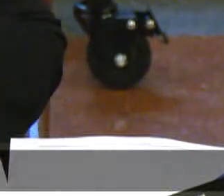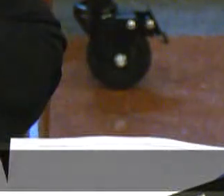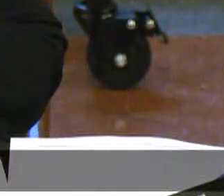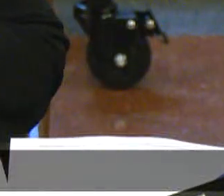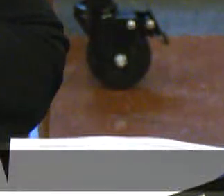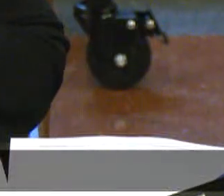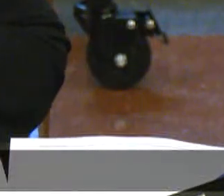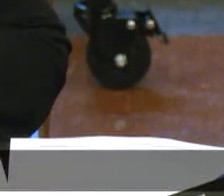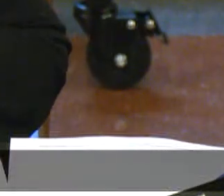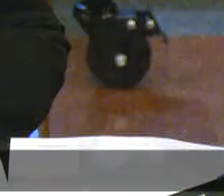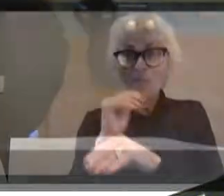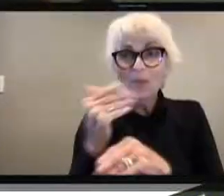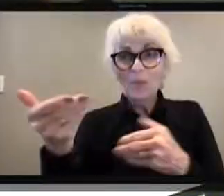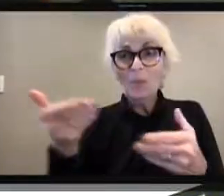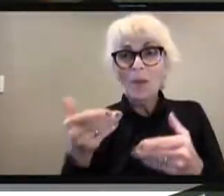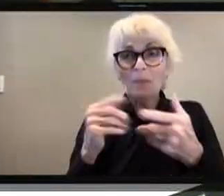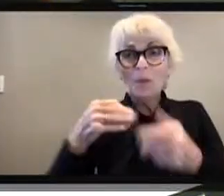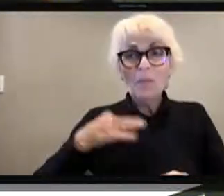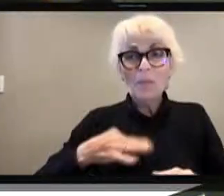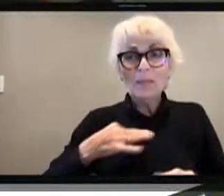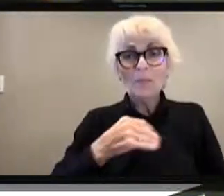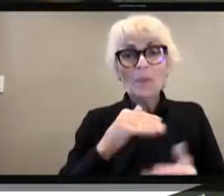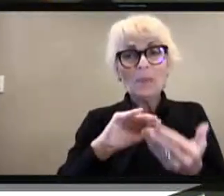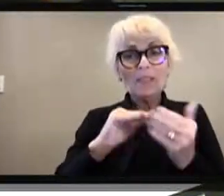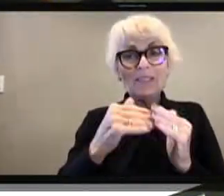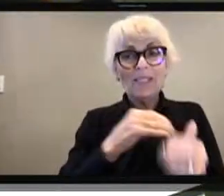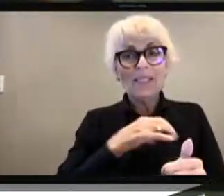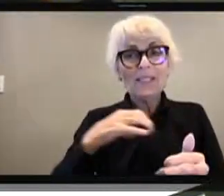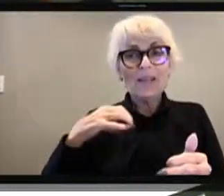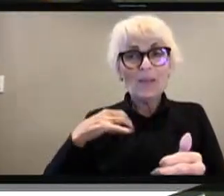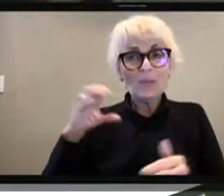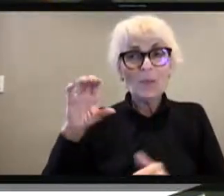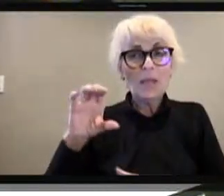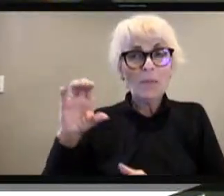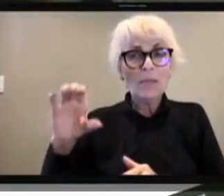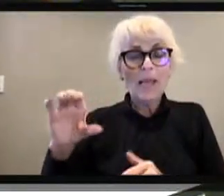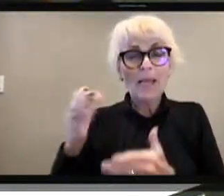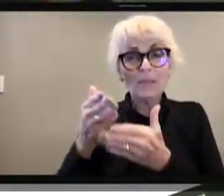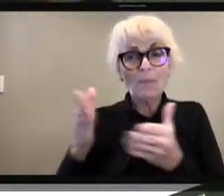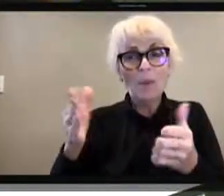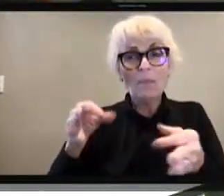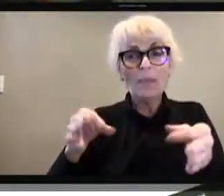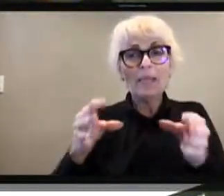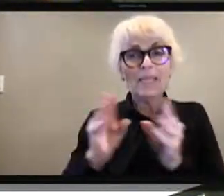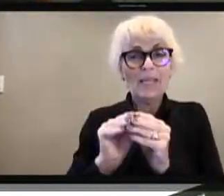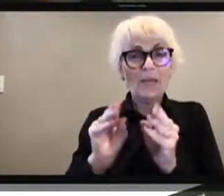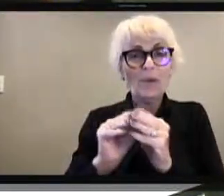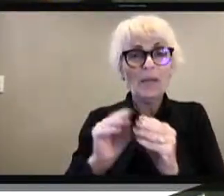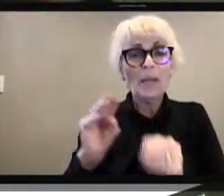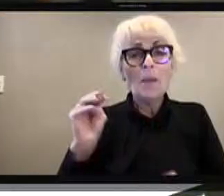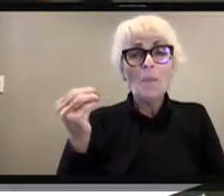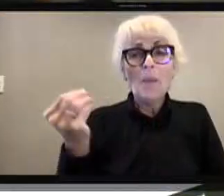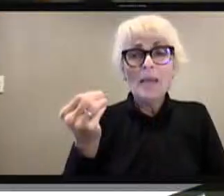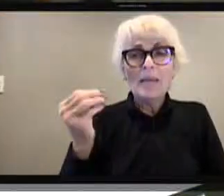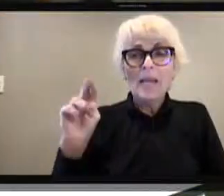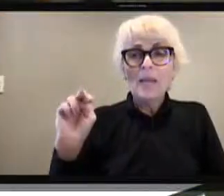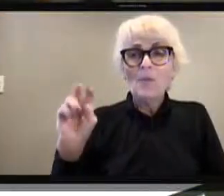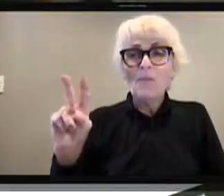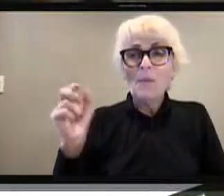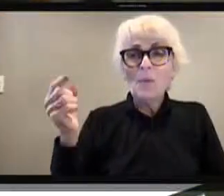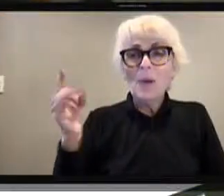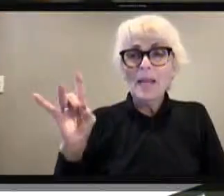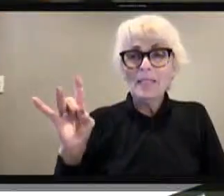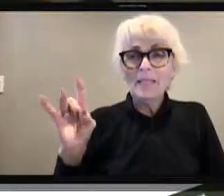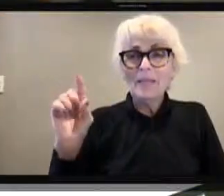Good afternoon and welcome to Pittsburgh City Council's Cablecast public hearing for Monday, November 18th, 2024. We're going to have two